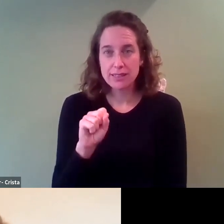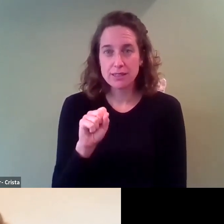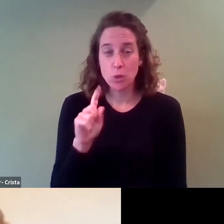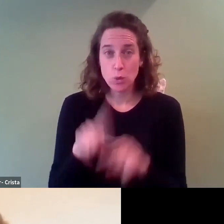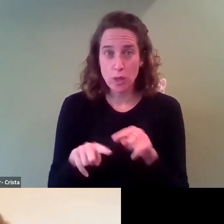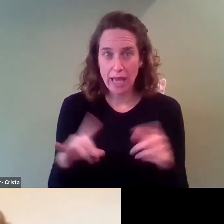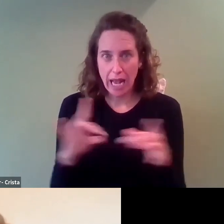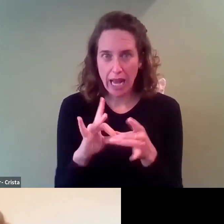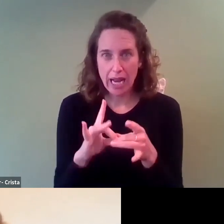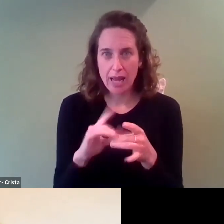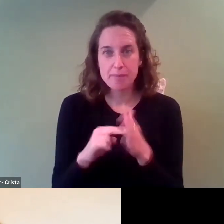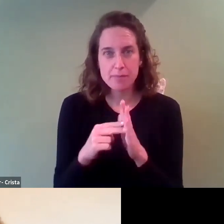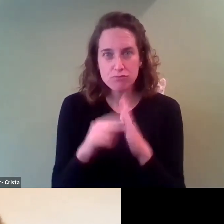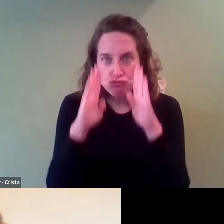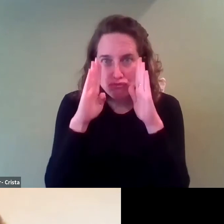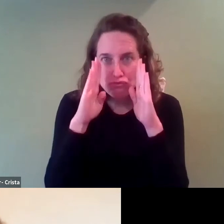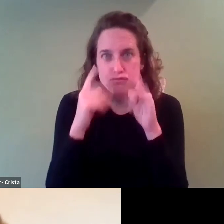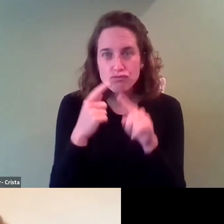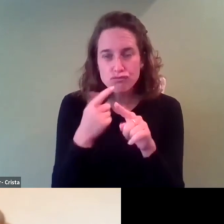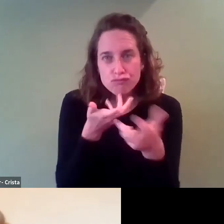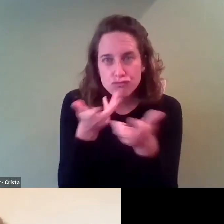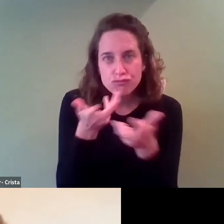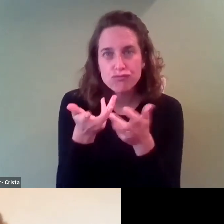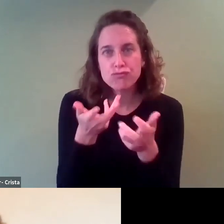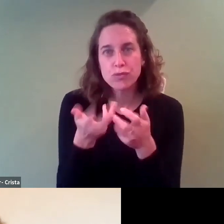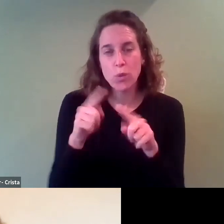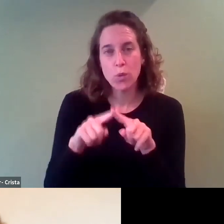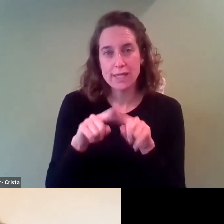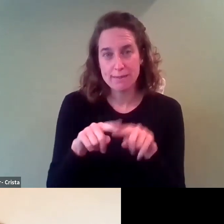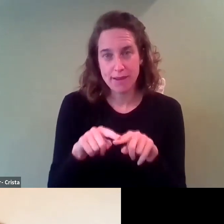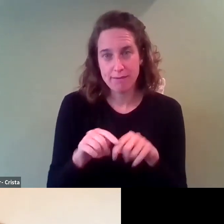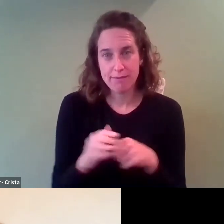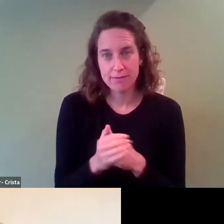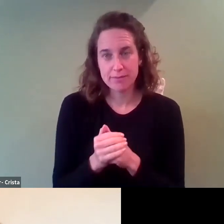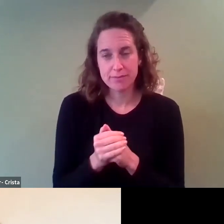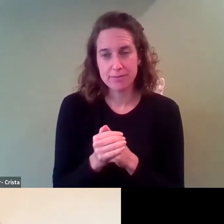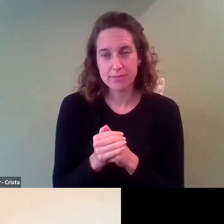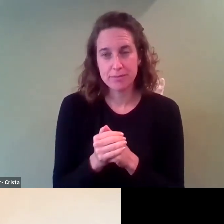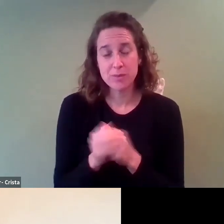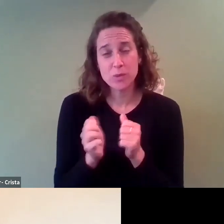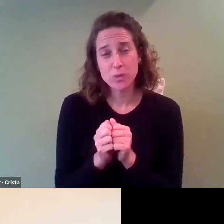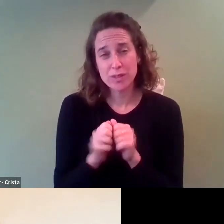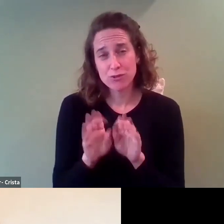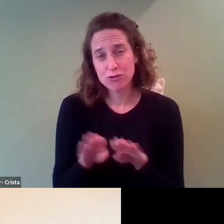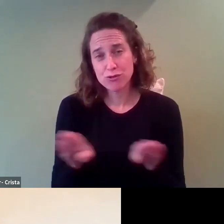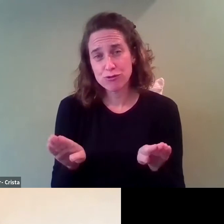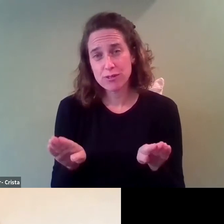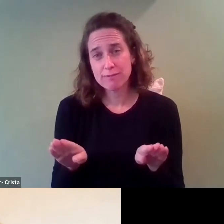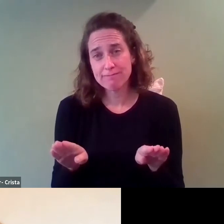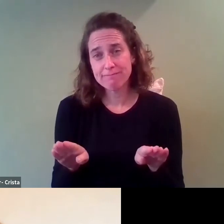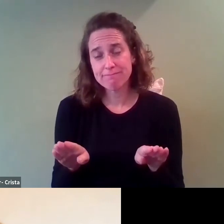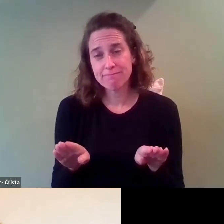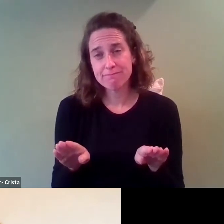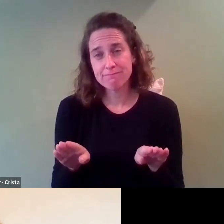fine tuning the senses that we are dependent on. And so you're saying then in children that might actually